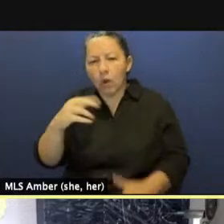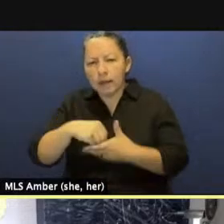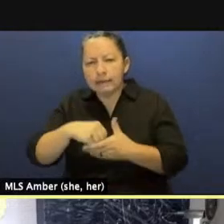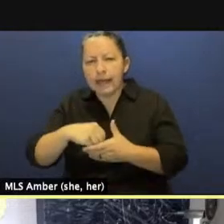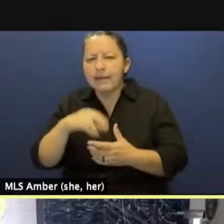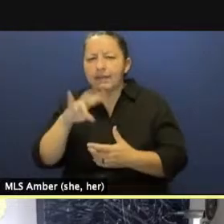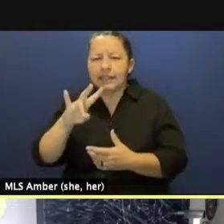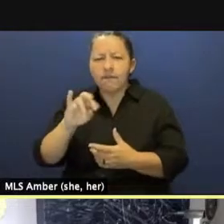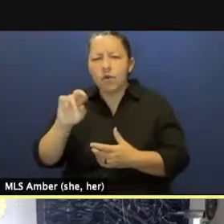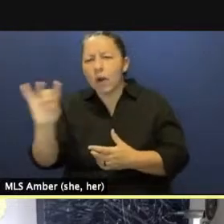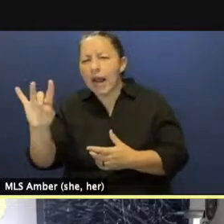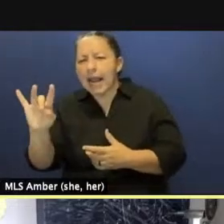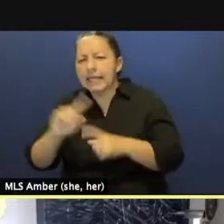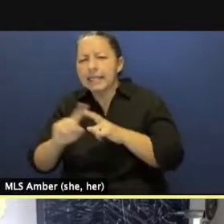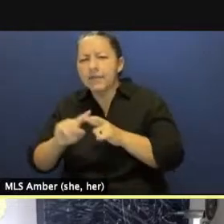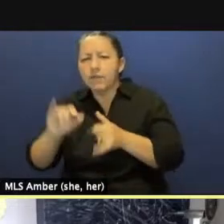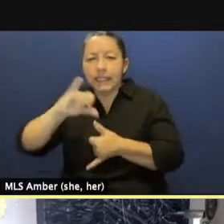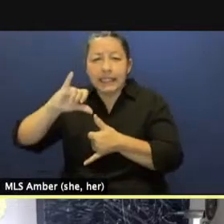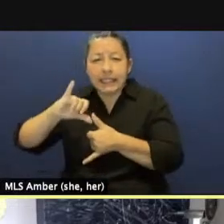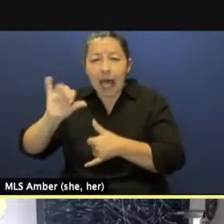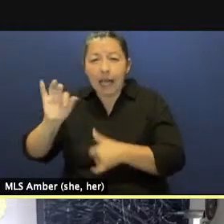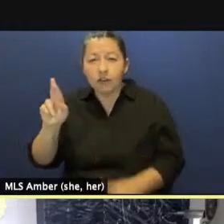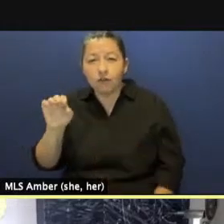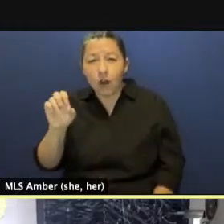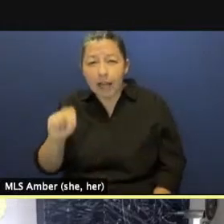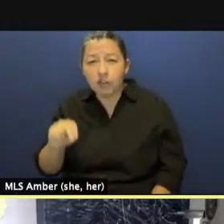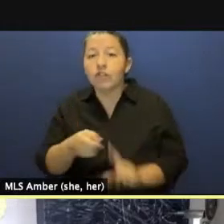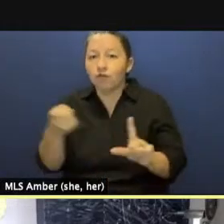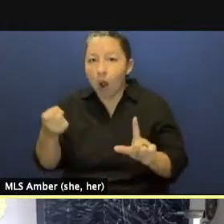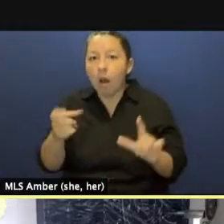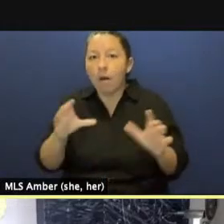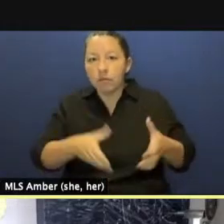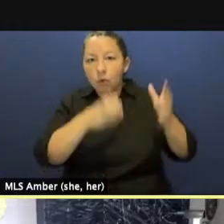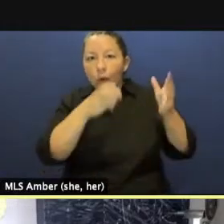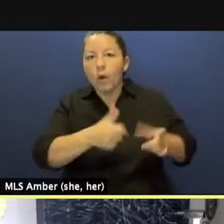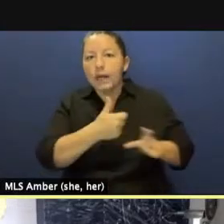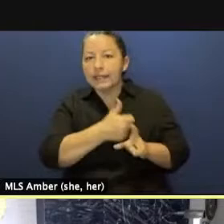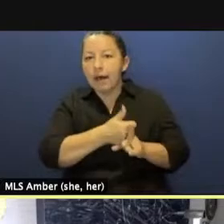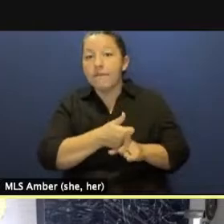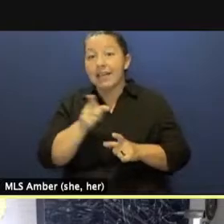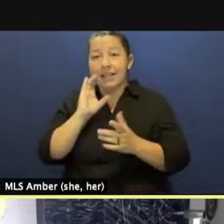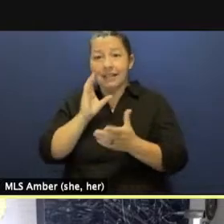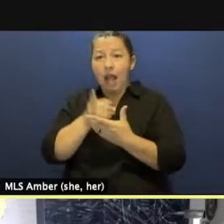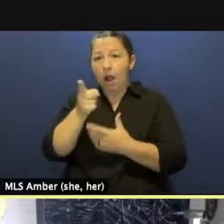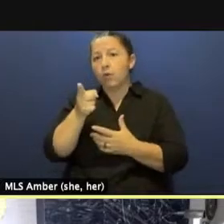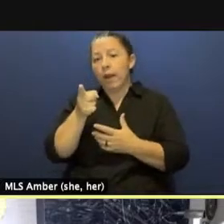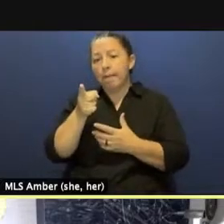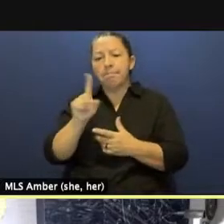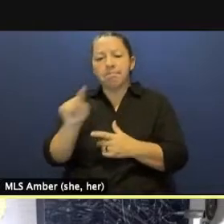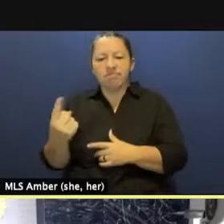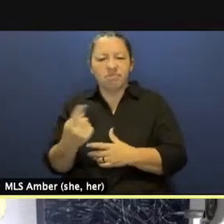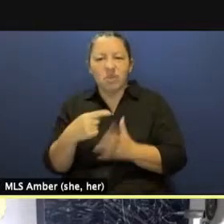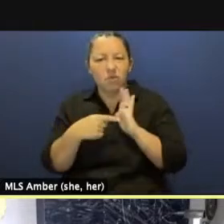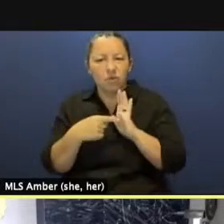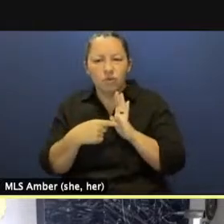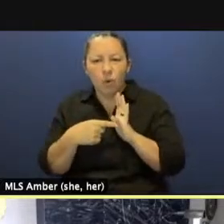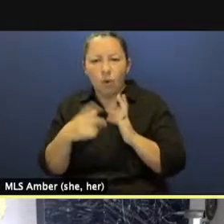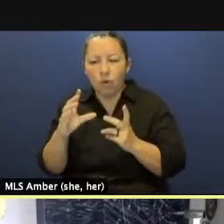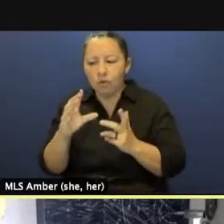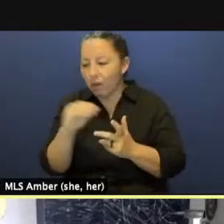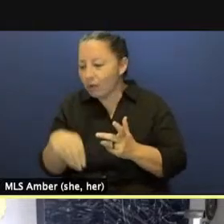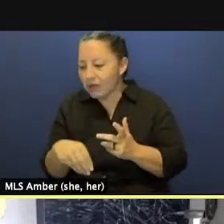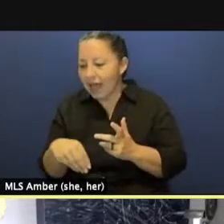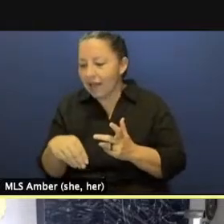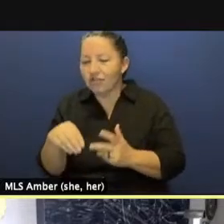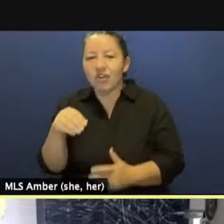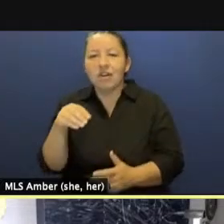different size fractions from the core. And this diagram here just shows the percentage of